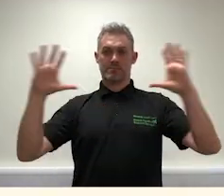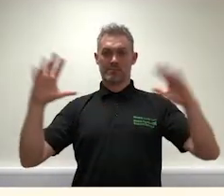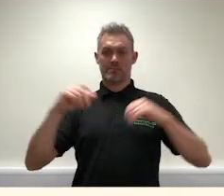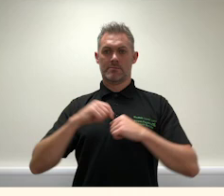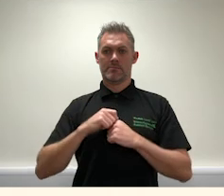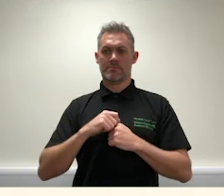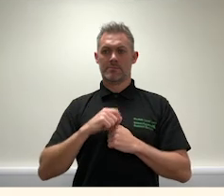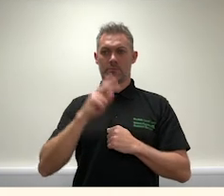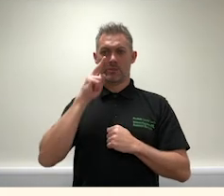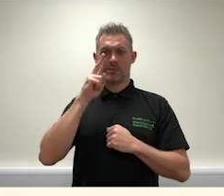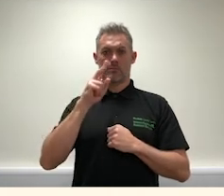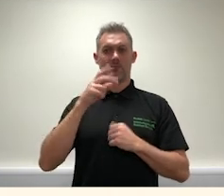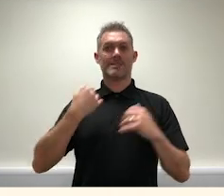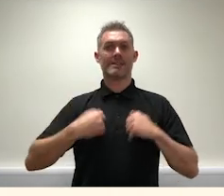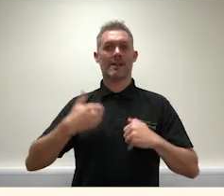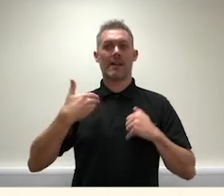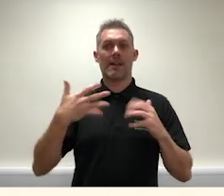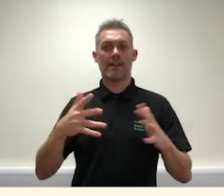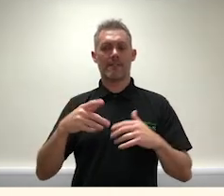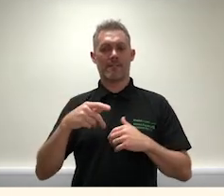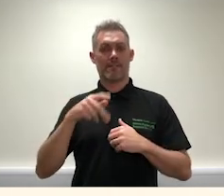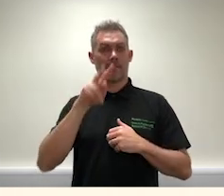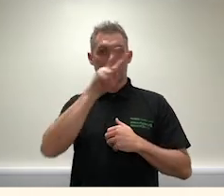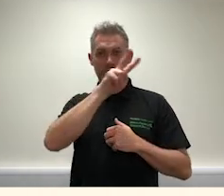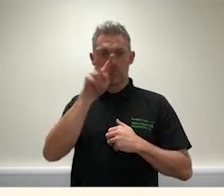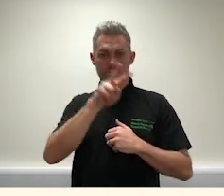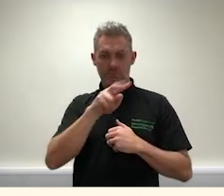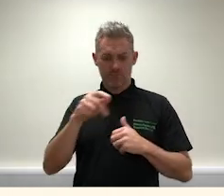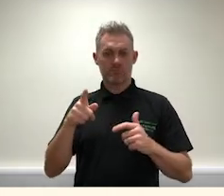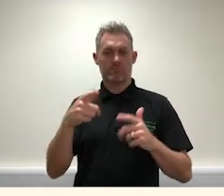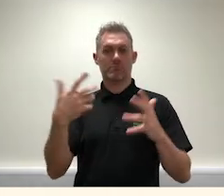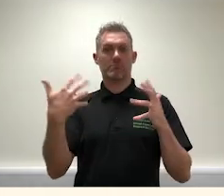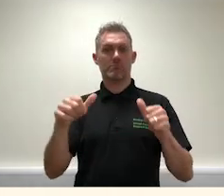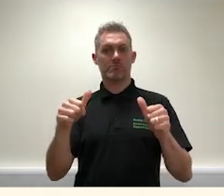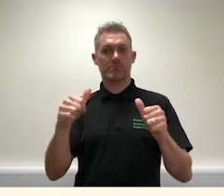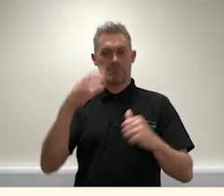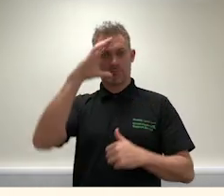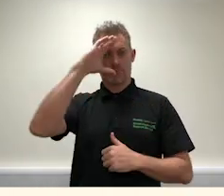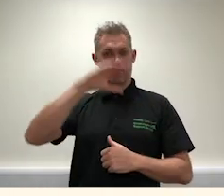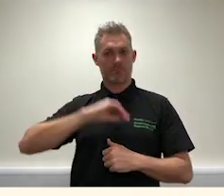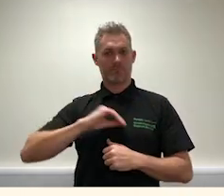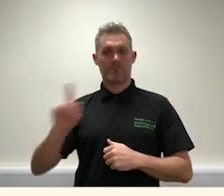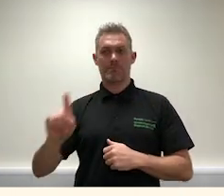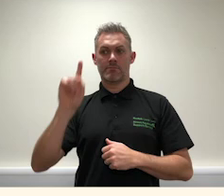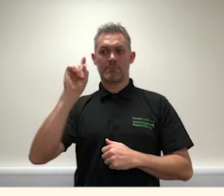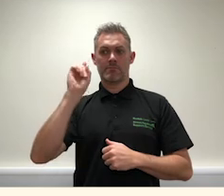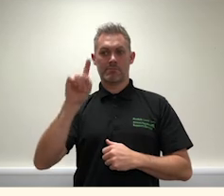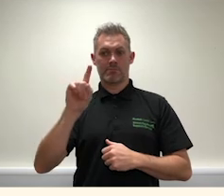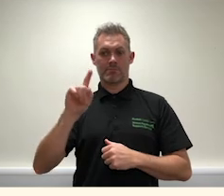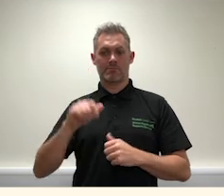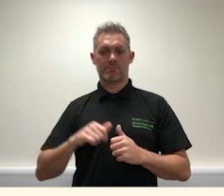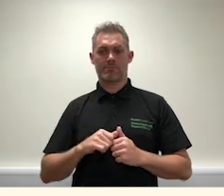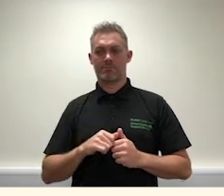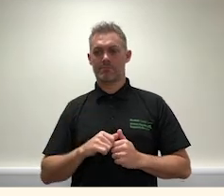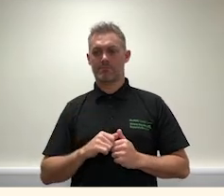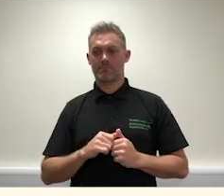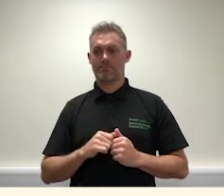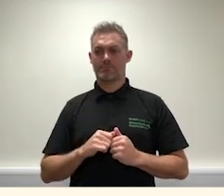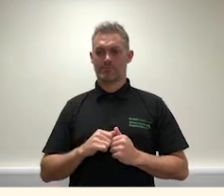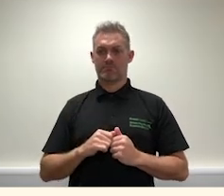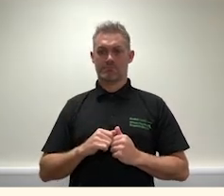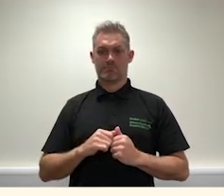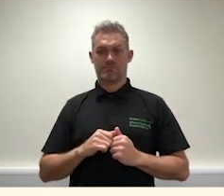Then, click on the sick leave. To expand the notification, click to see more details. This will show you the sick leave you have